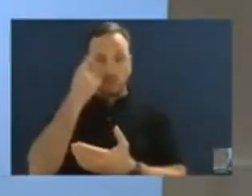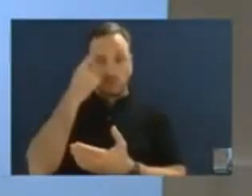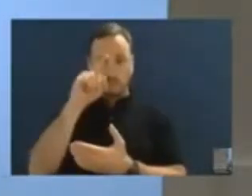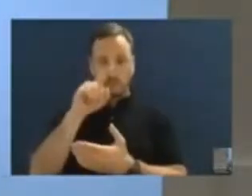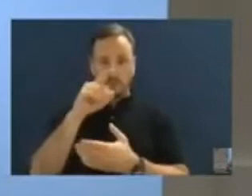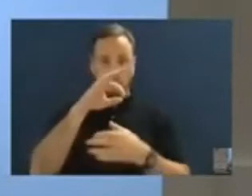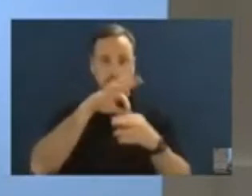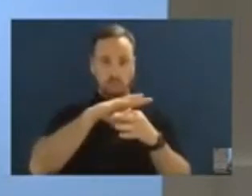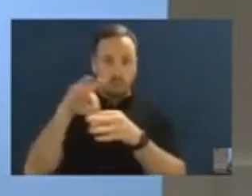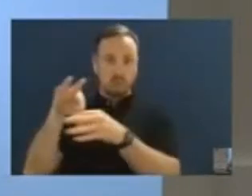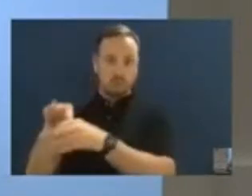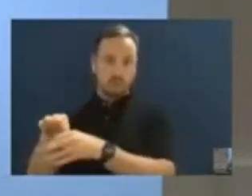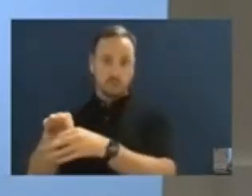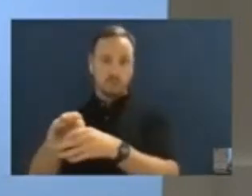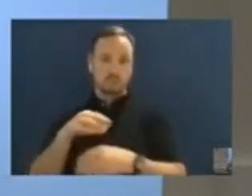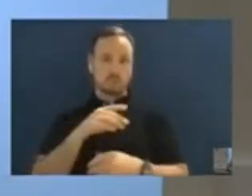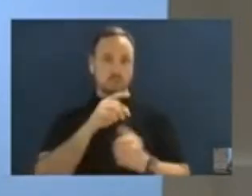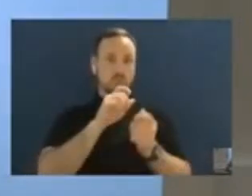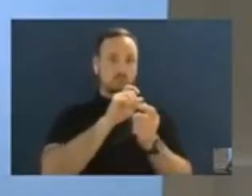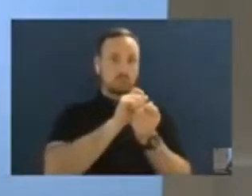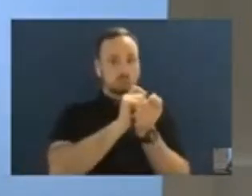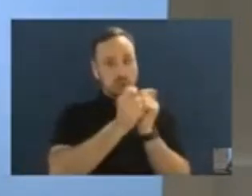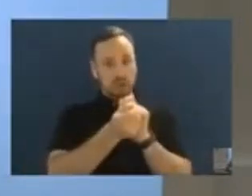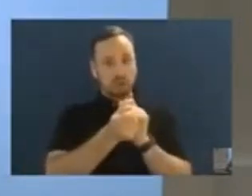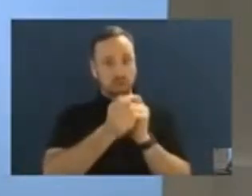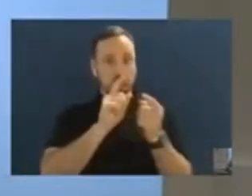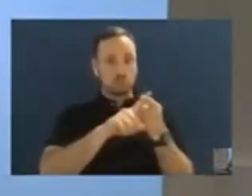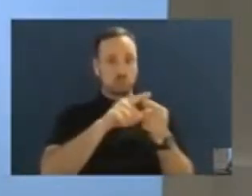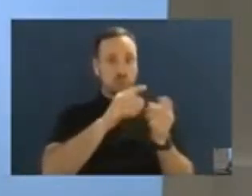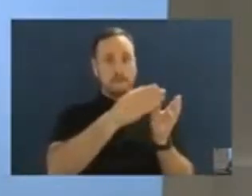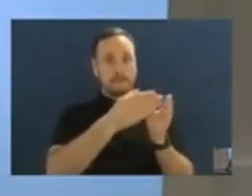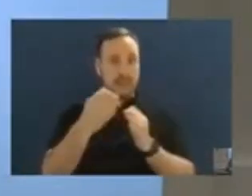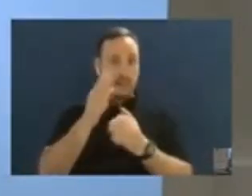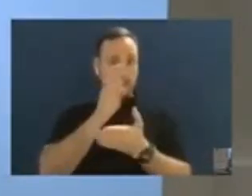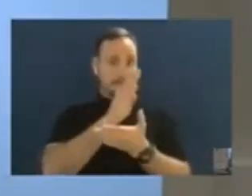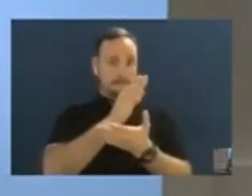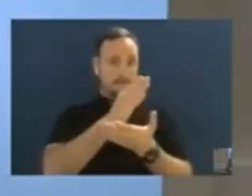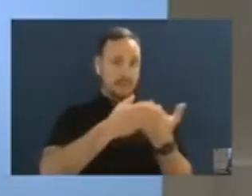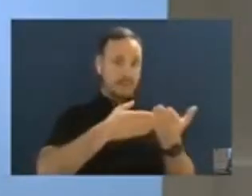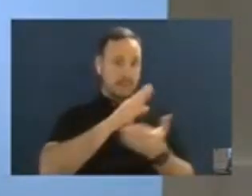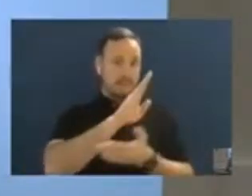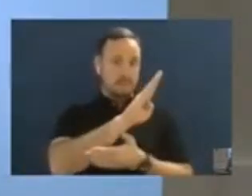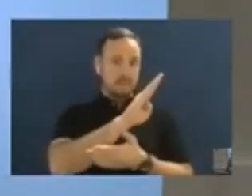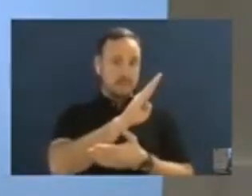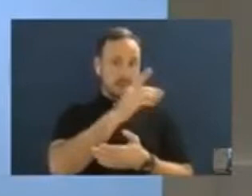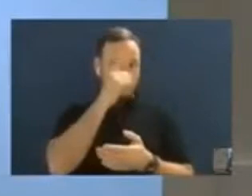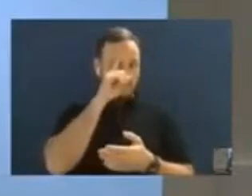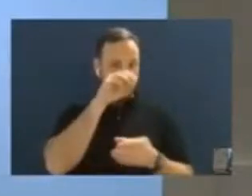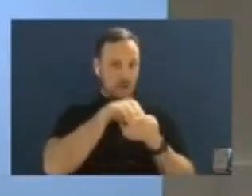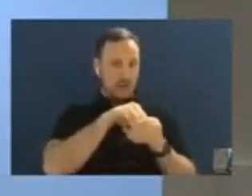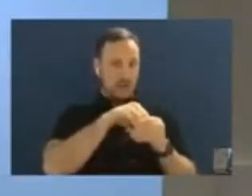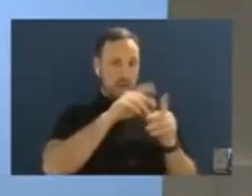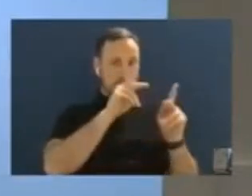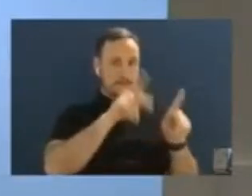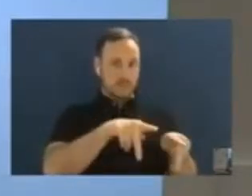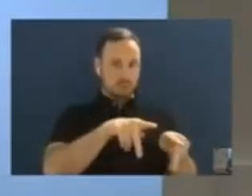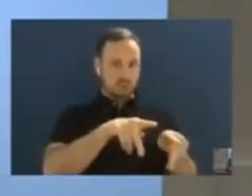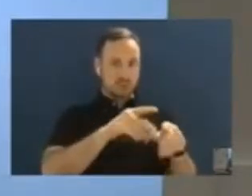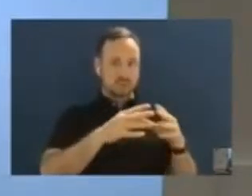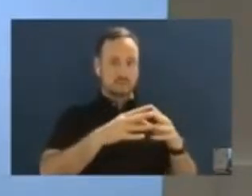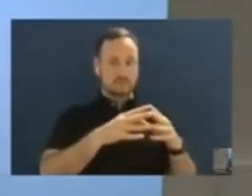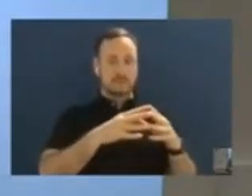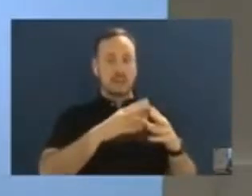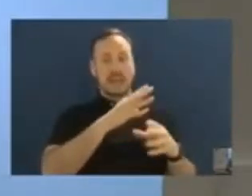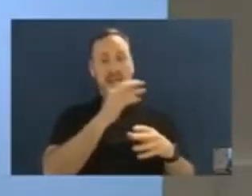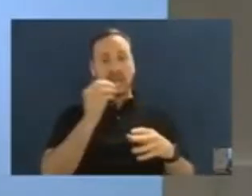being the transition to Plan B for in-person phased-in learning, and then the